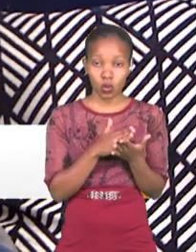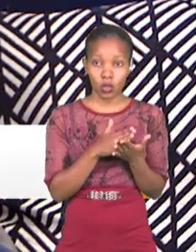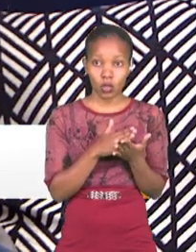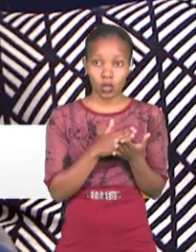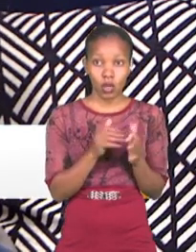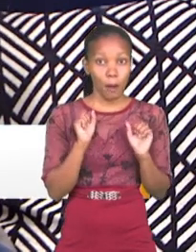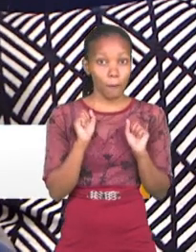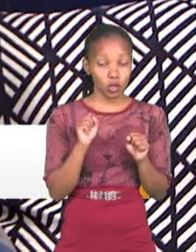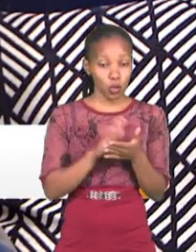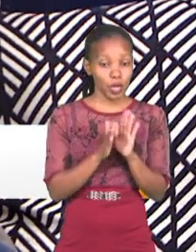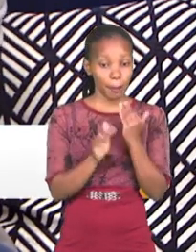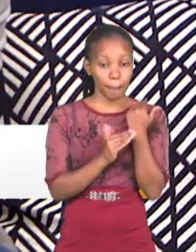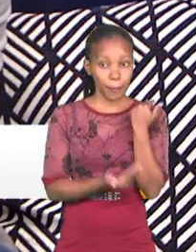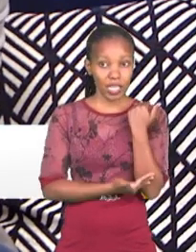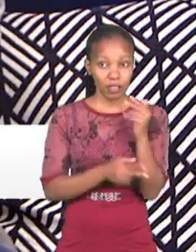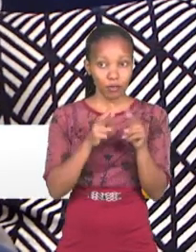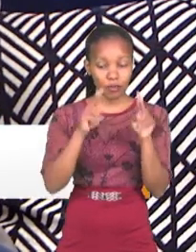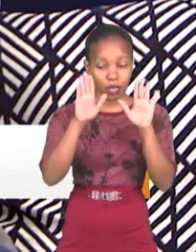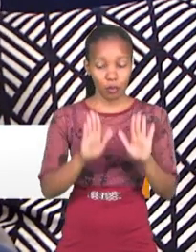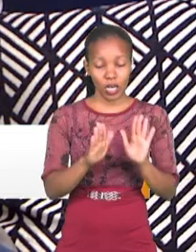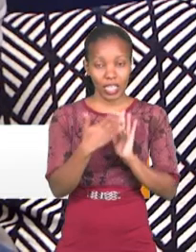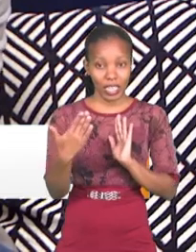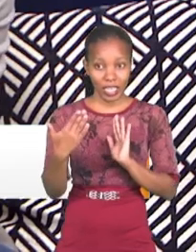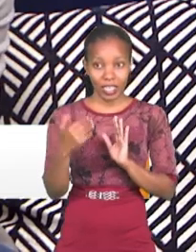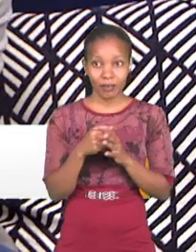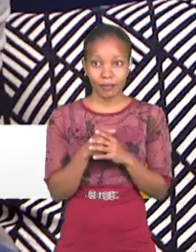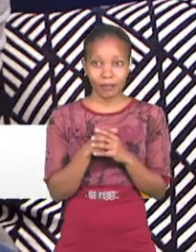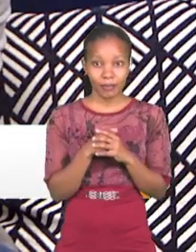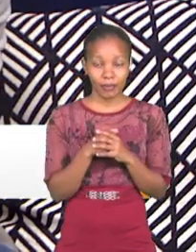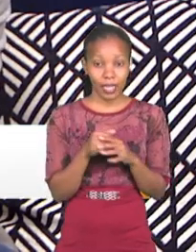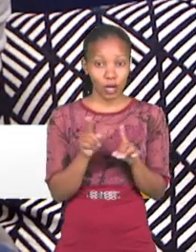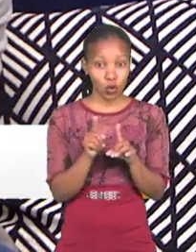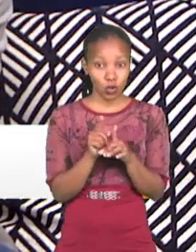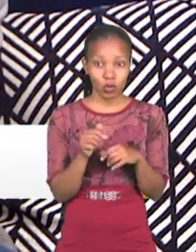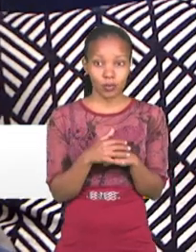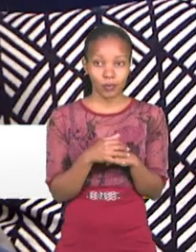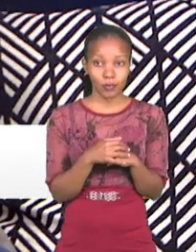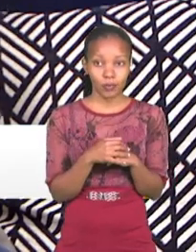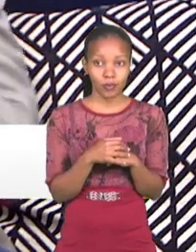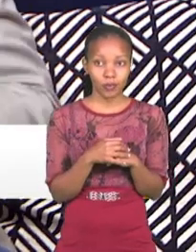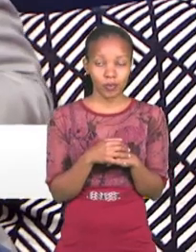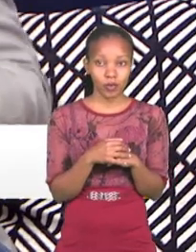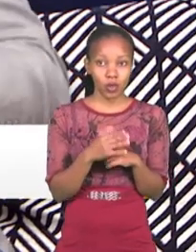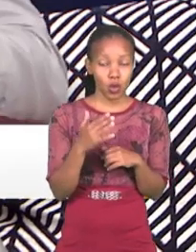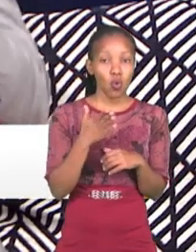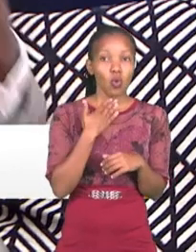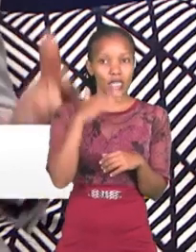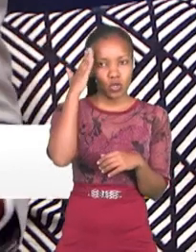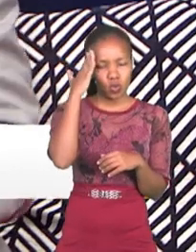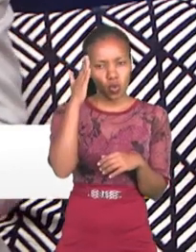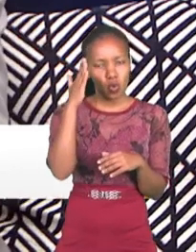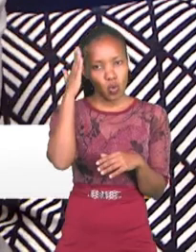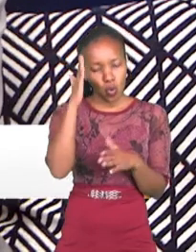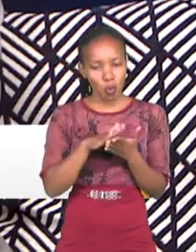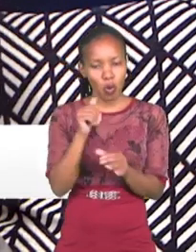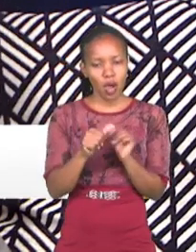you can conceive, a very important part, you can conceive actually. And also the quest to know more, sexuality and